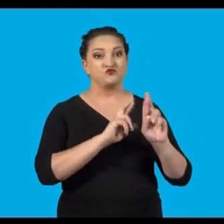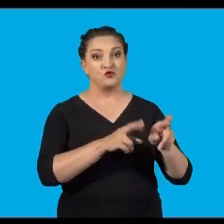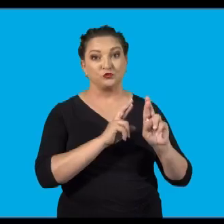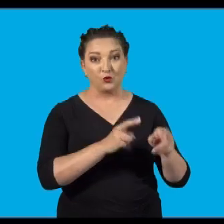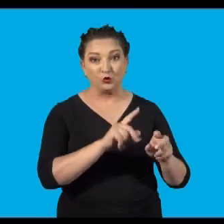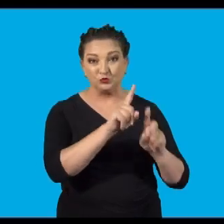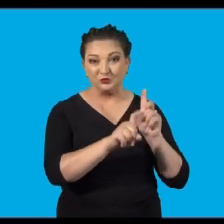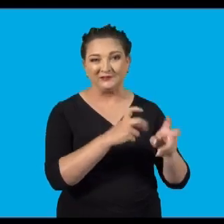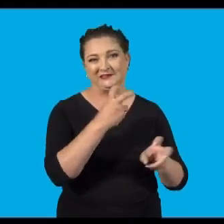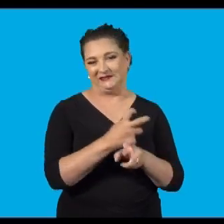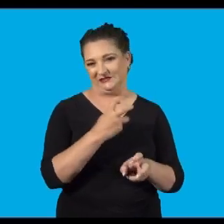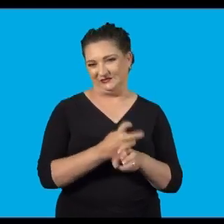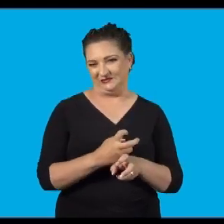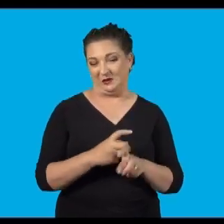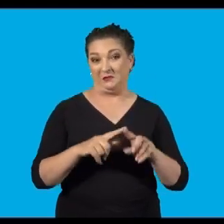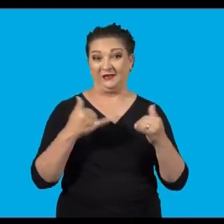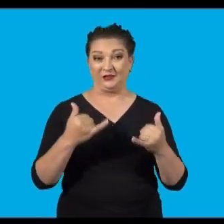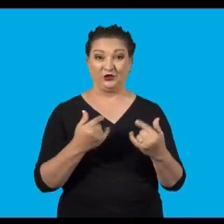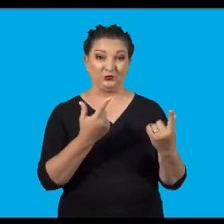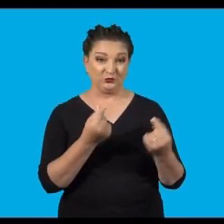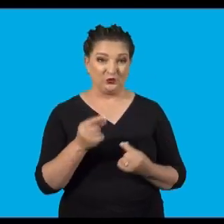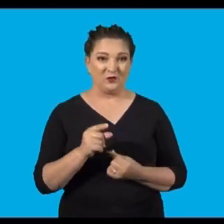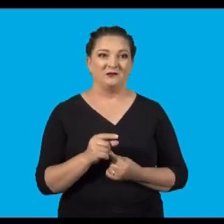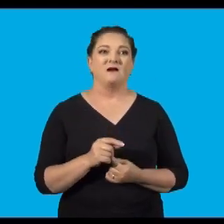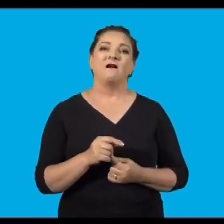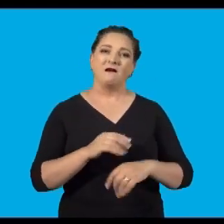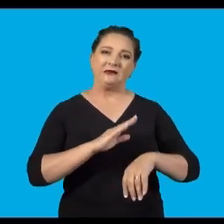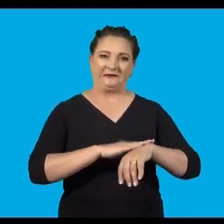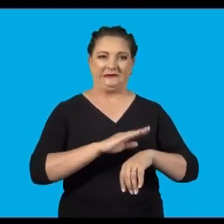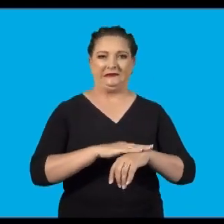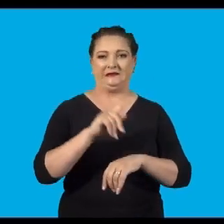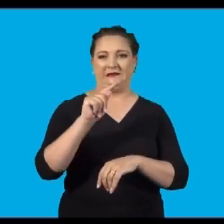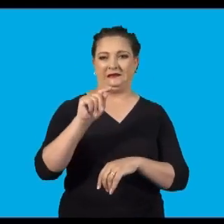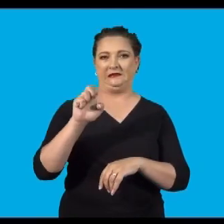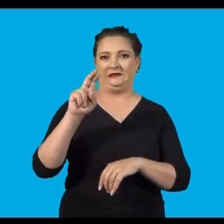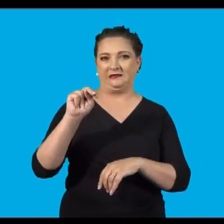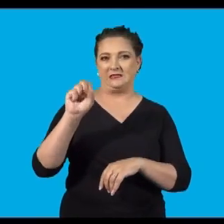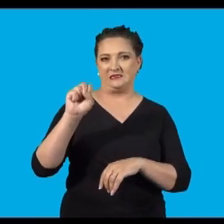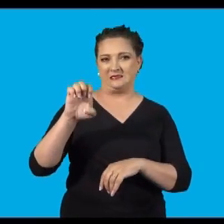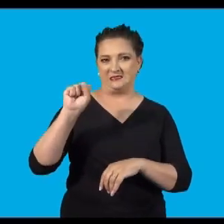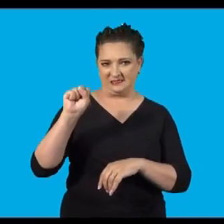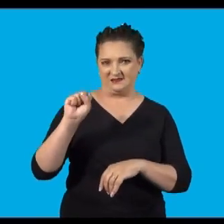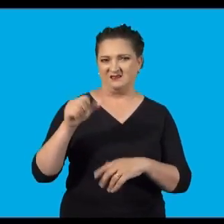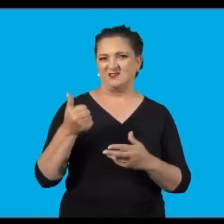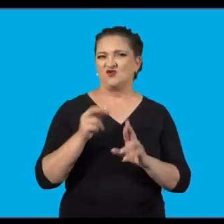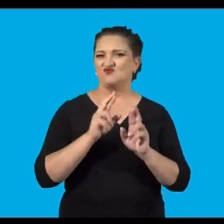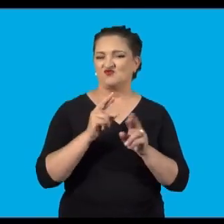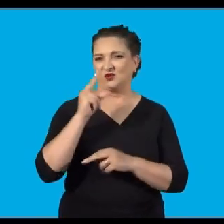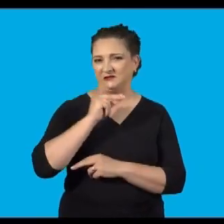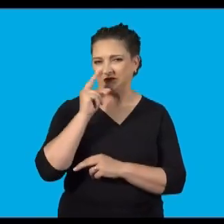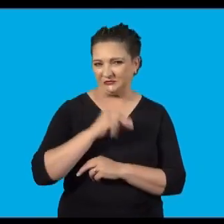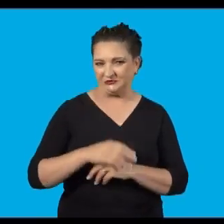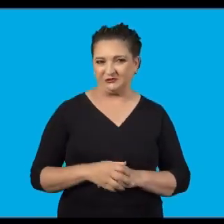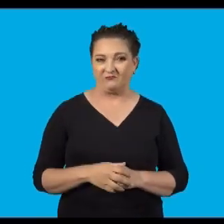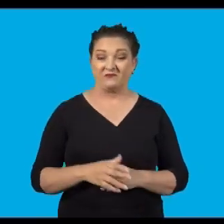respond to your question. So, what are we going to be looking at? Verb tenses. reported speech, all right? I know this one's always